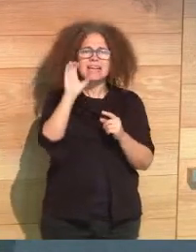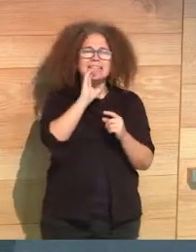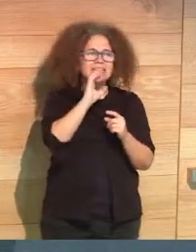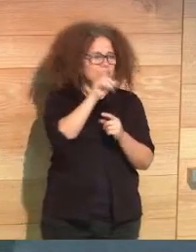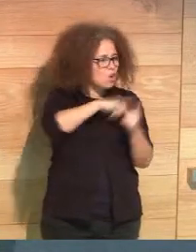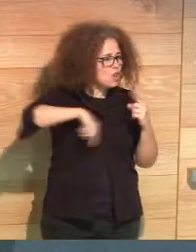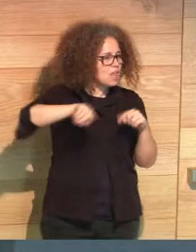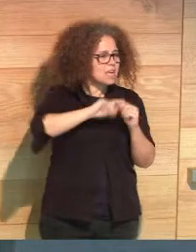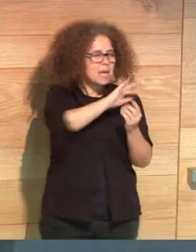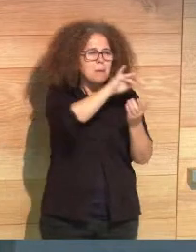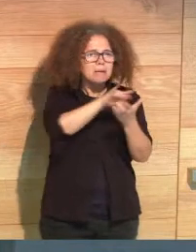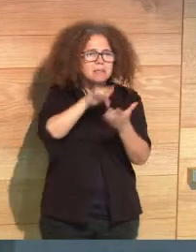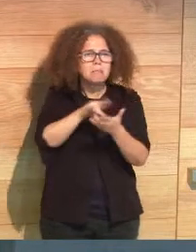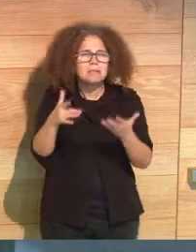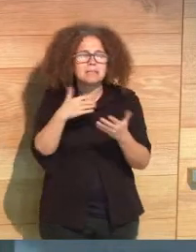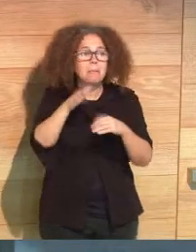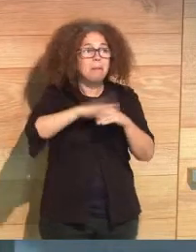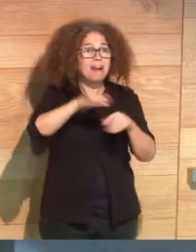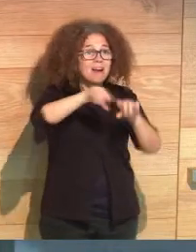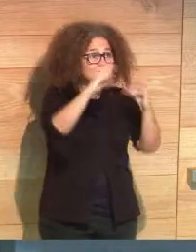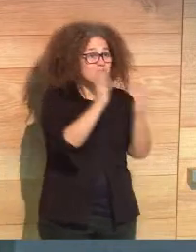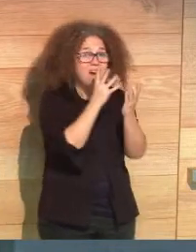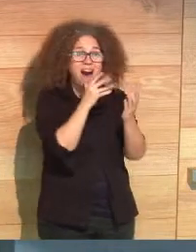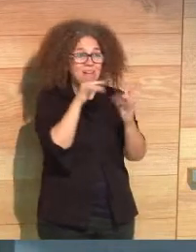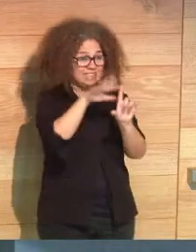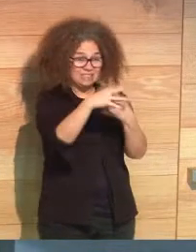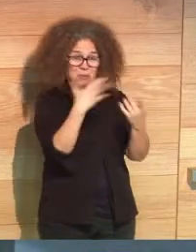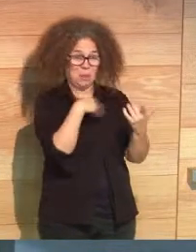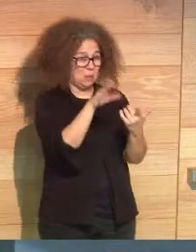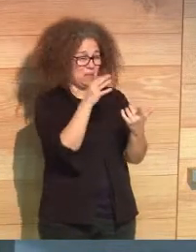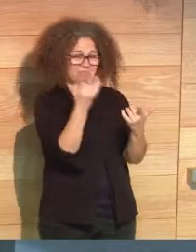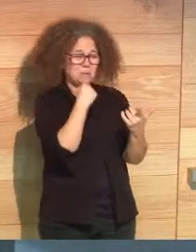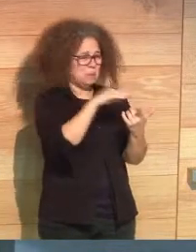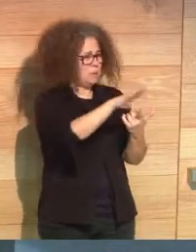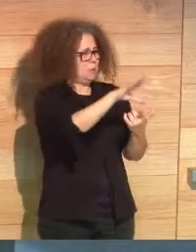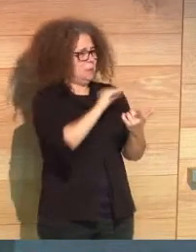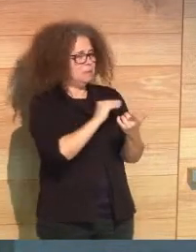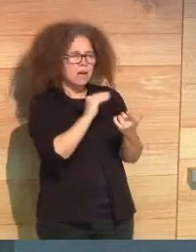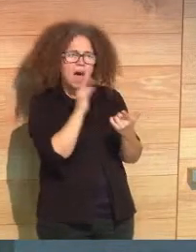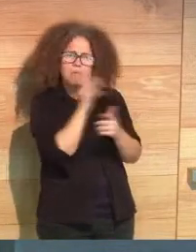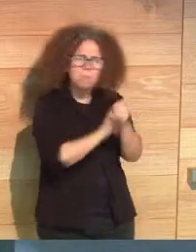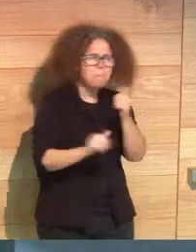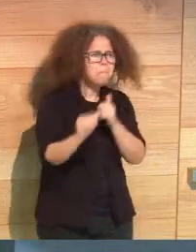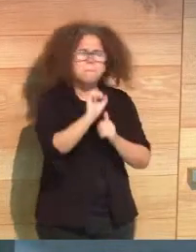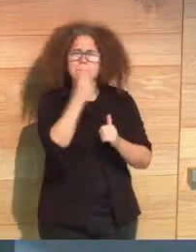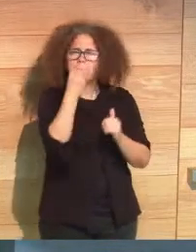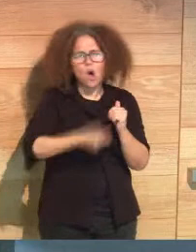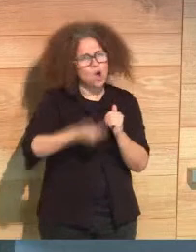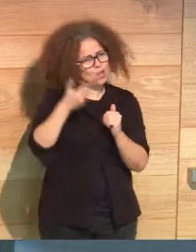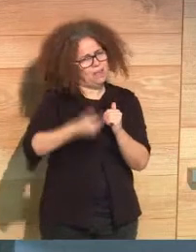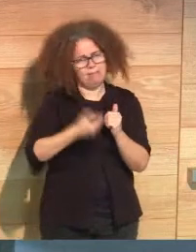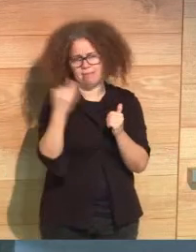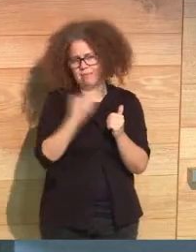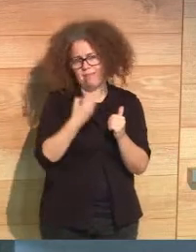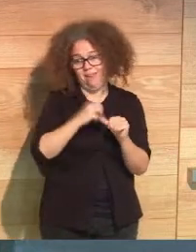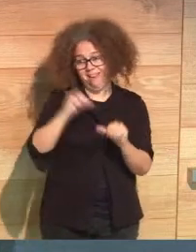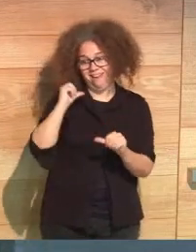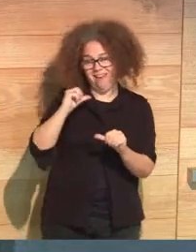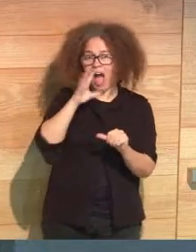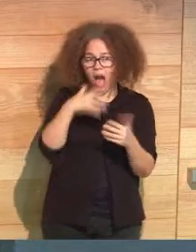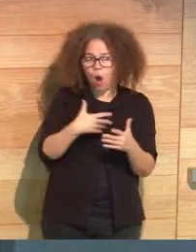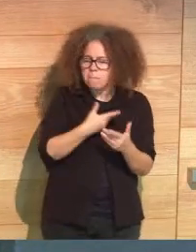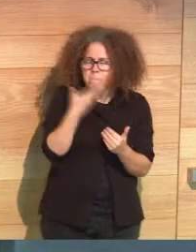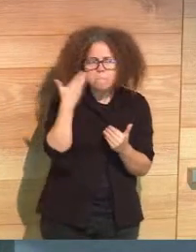more relaxed view towards reality, and to try to understand the world we live in, I think that is more important than ever.